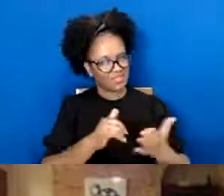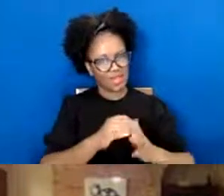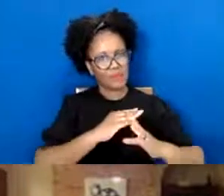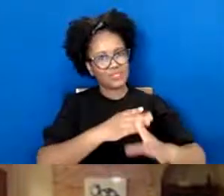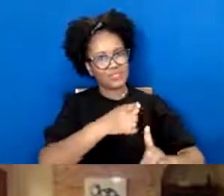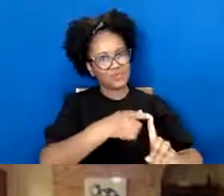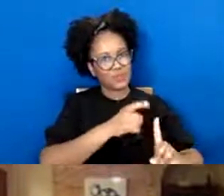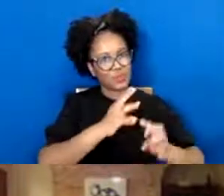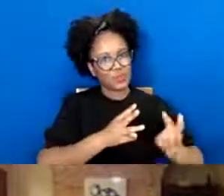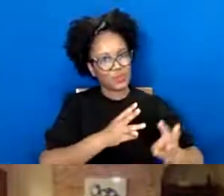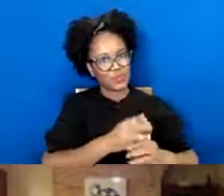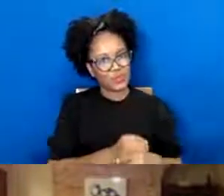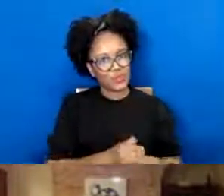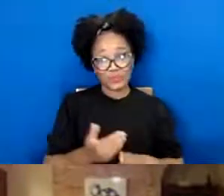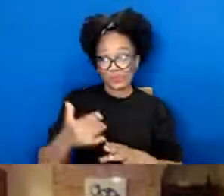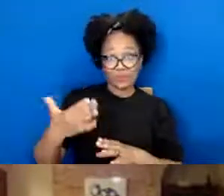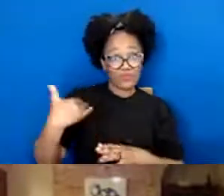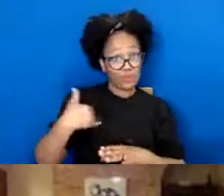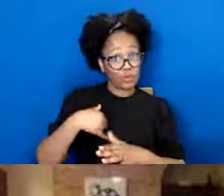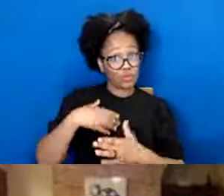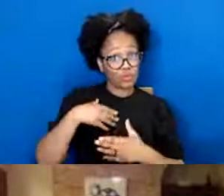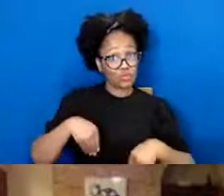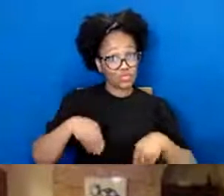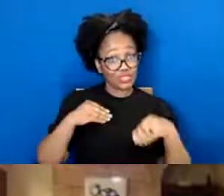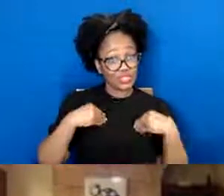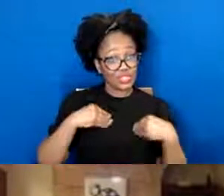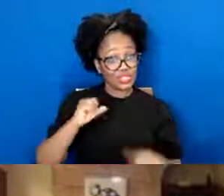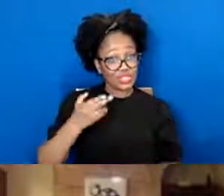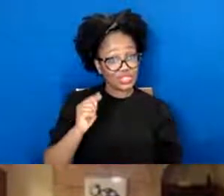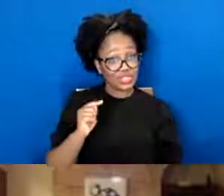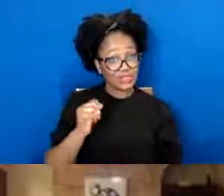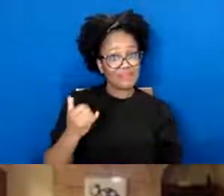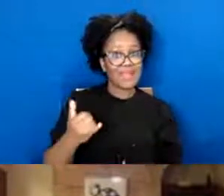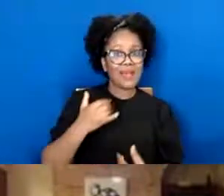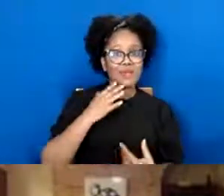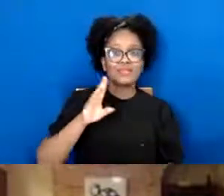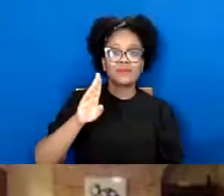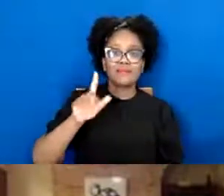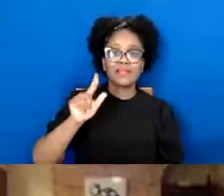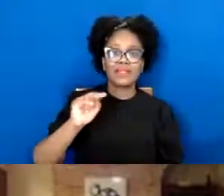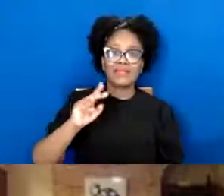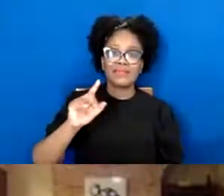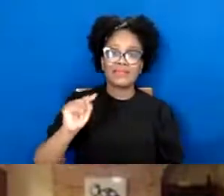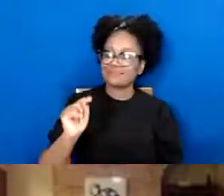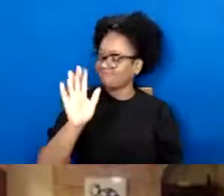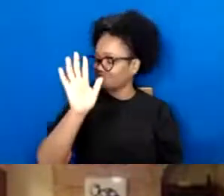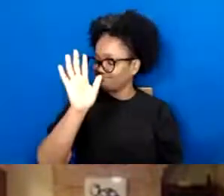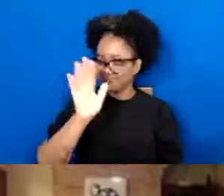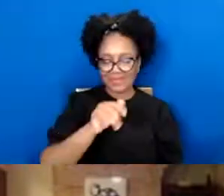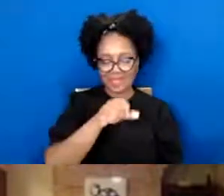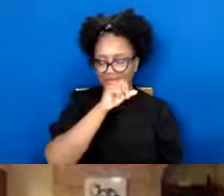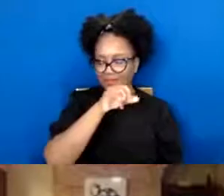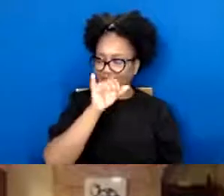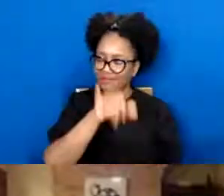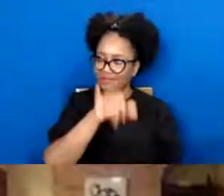this time. Before it's the sheet. Now it's the blanket. I love that. And you know, like, so just